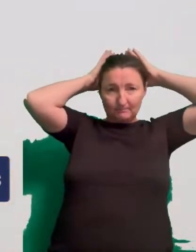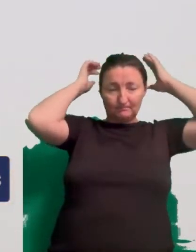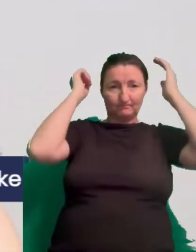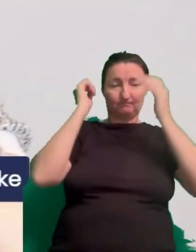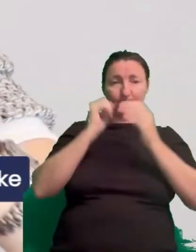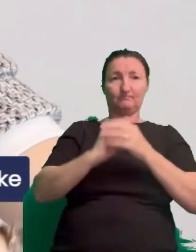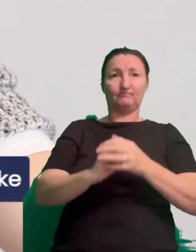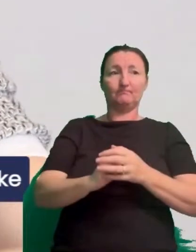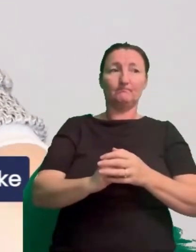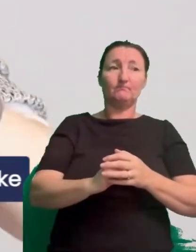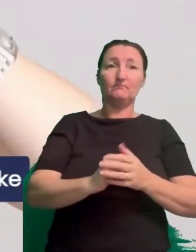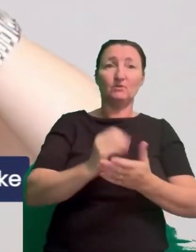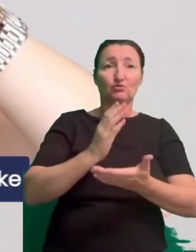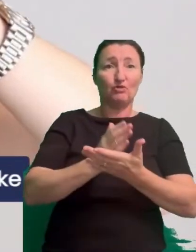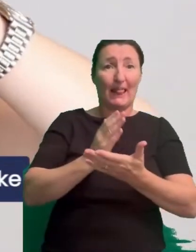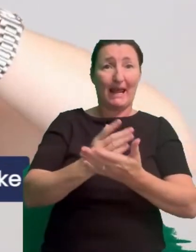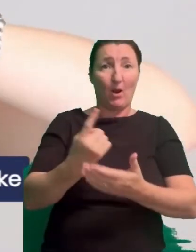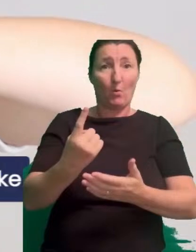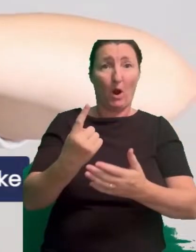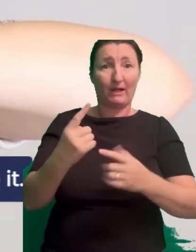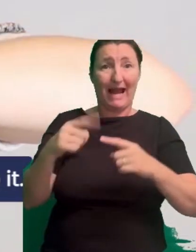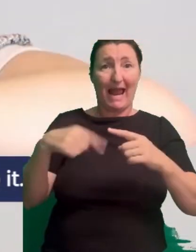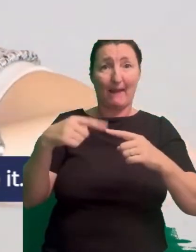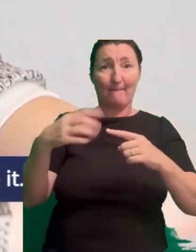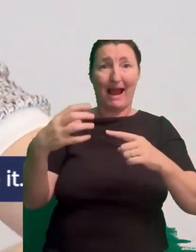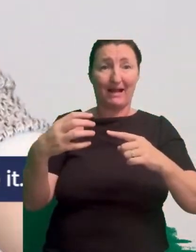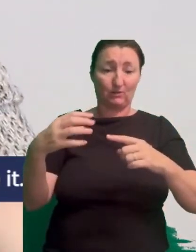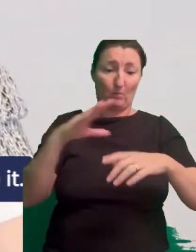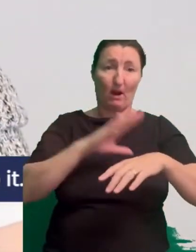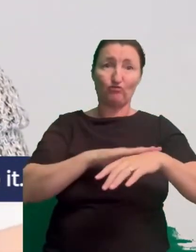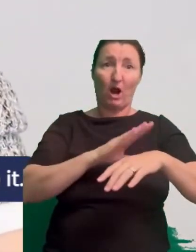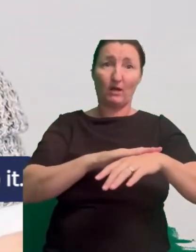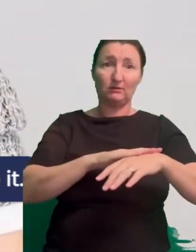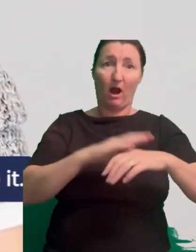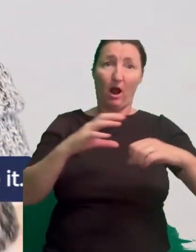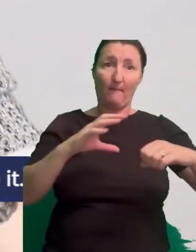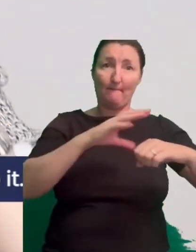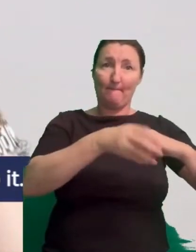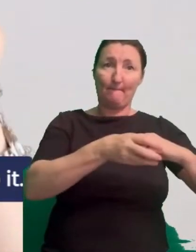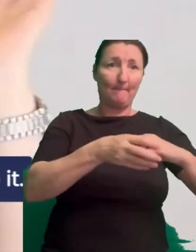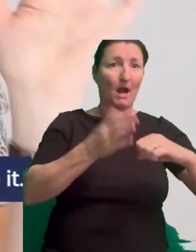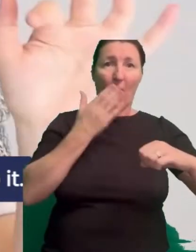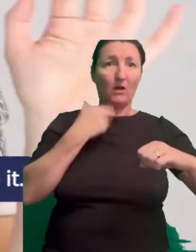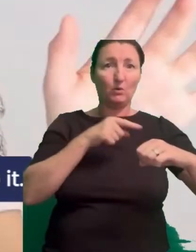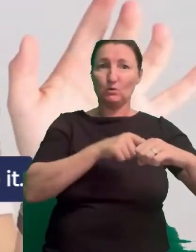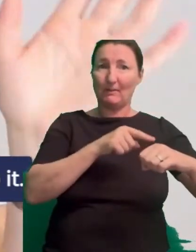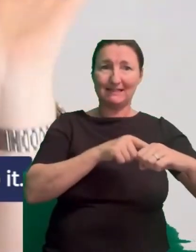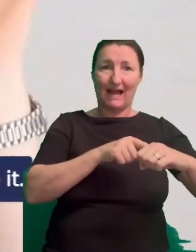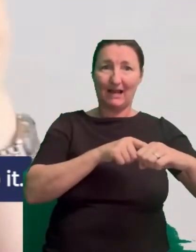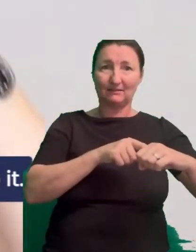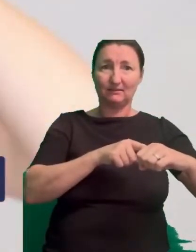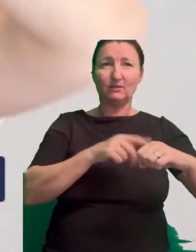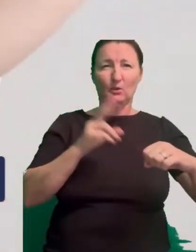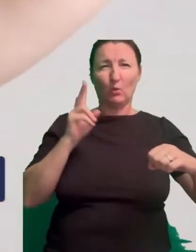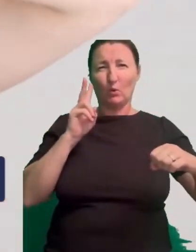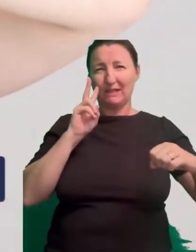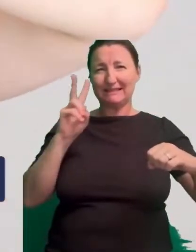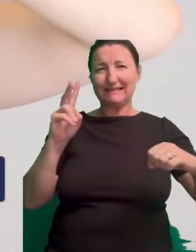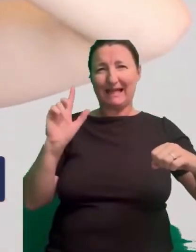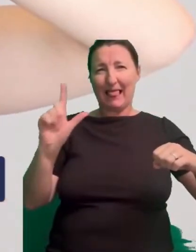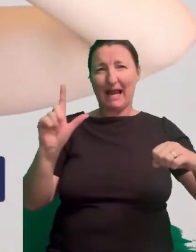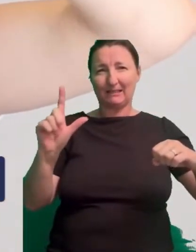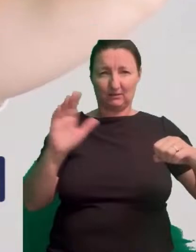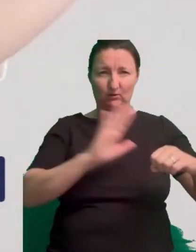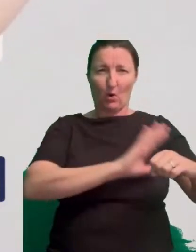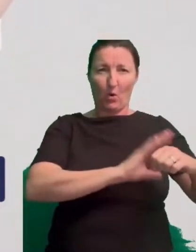going to take this, and I'm just going to put it around my right arm like this, just because then you'll see later when I grab it. So what I'm